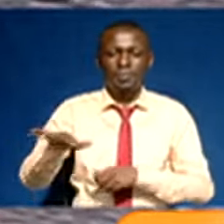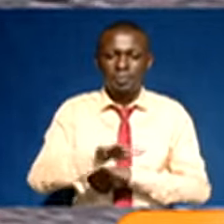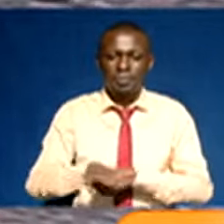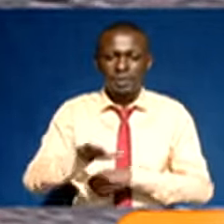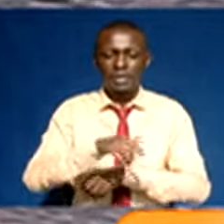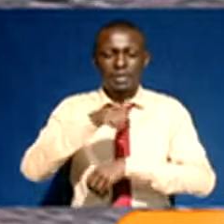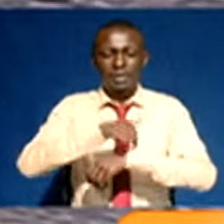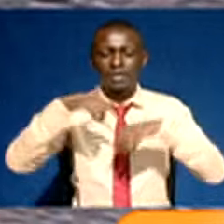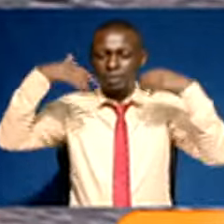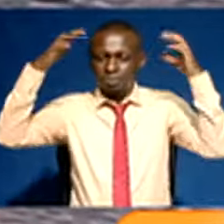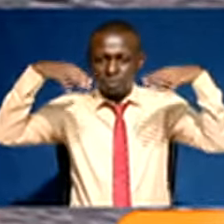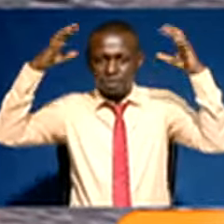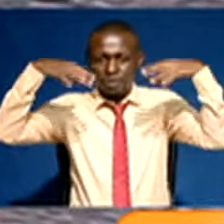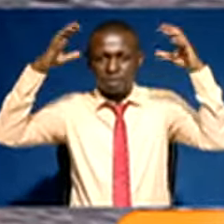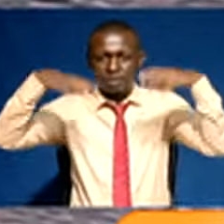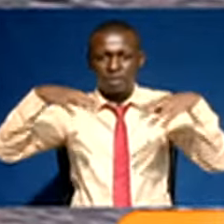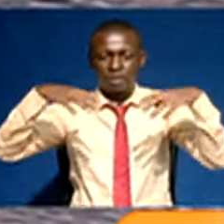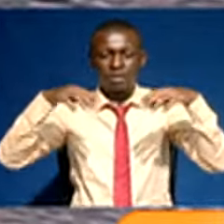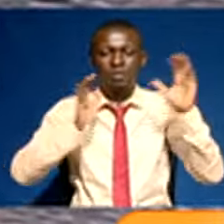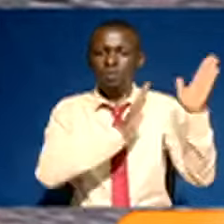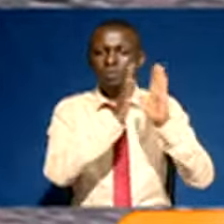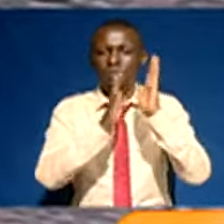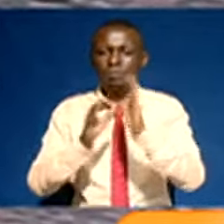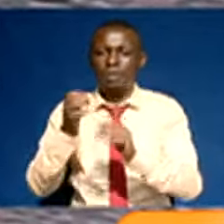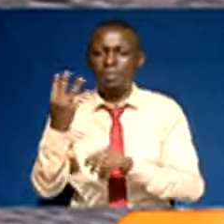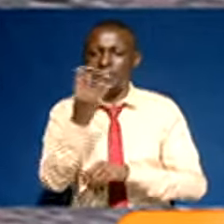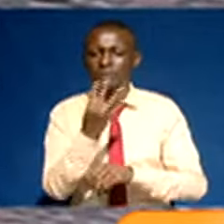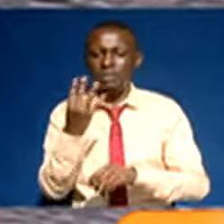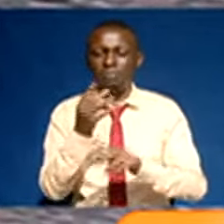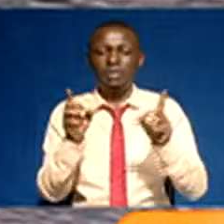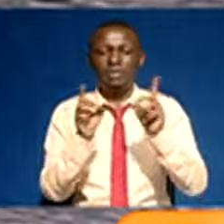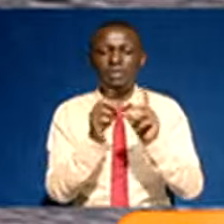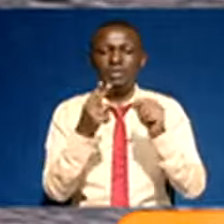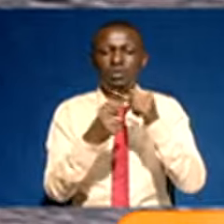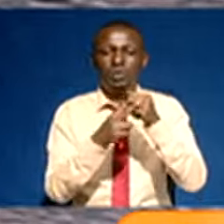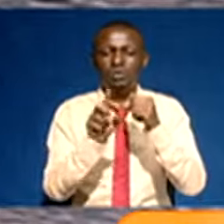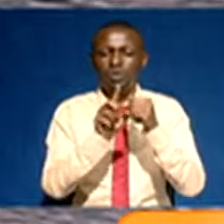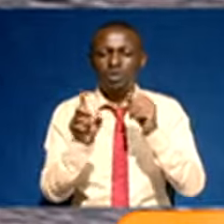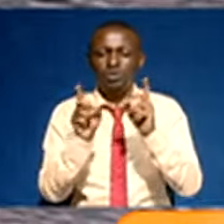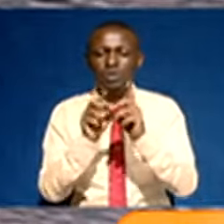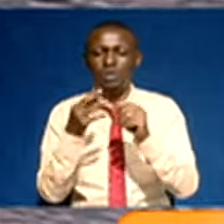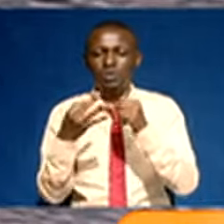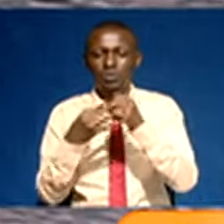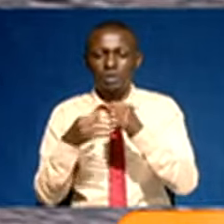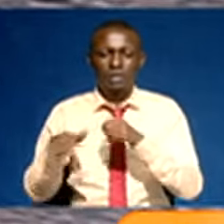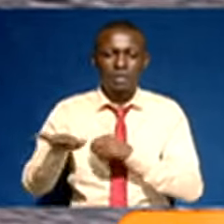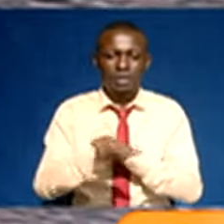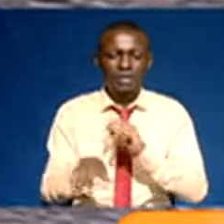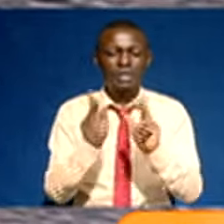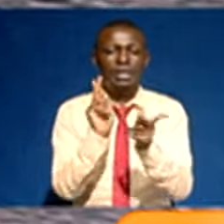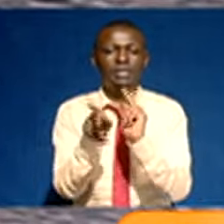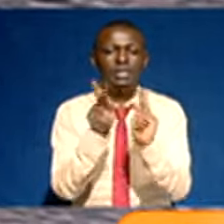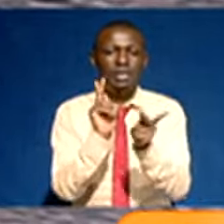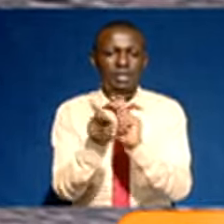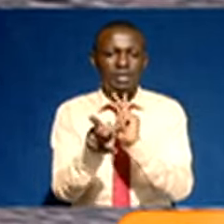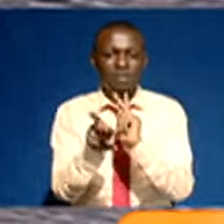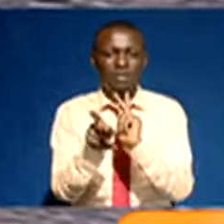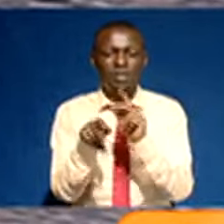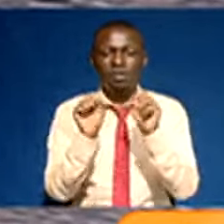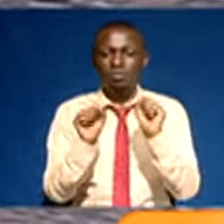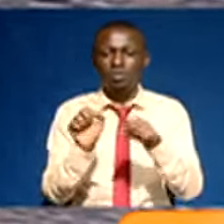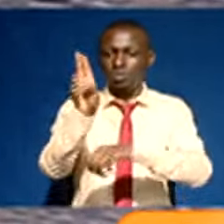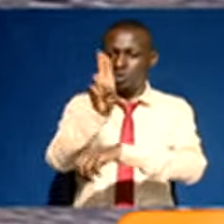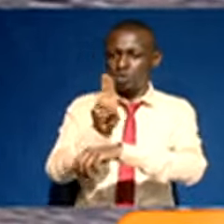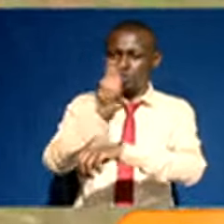season. Now, the event has been scheduled for April 27th and 28th at the Kasarani Super Spectator Stage that is used